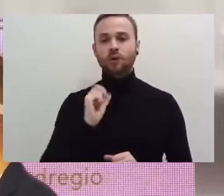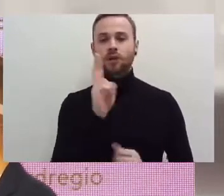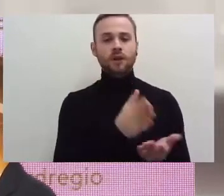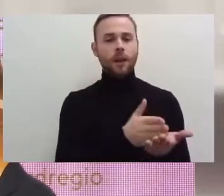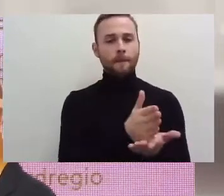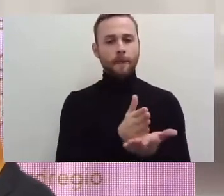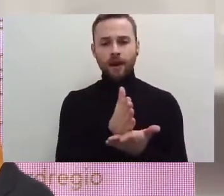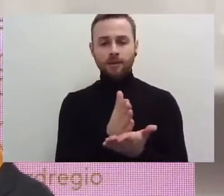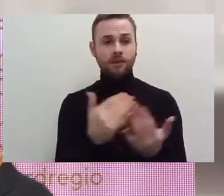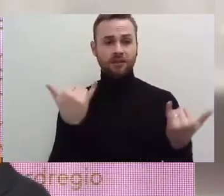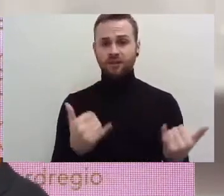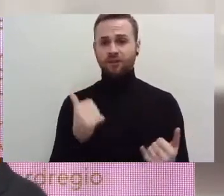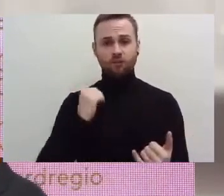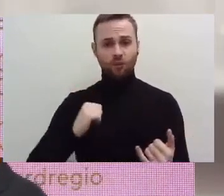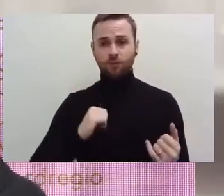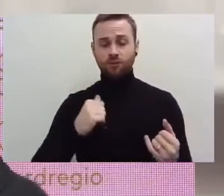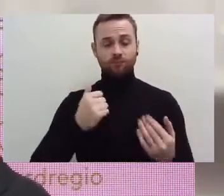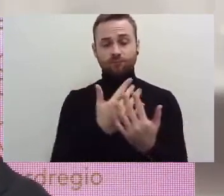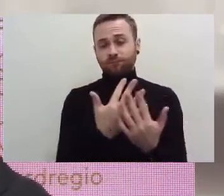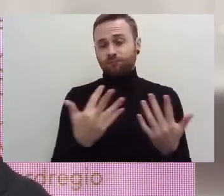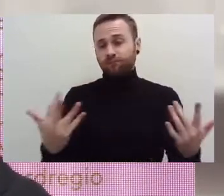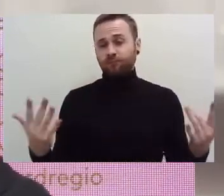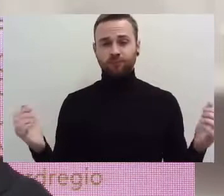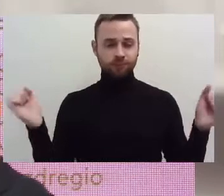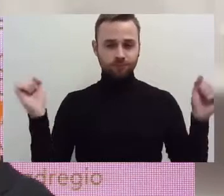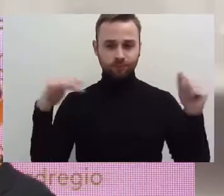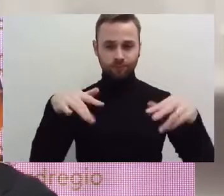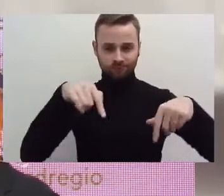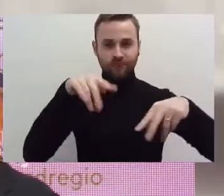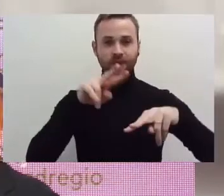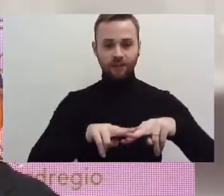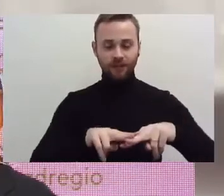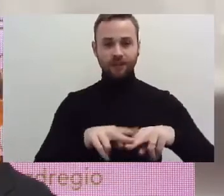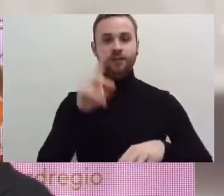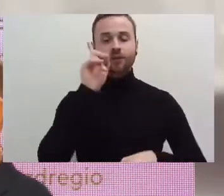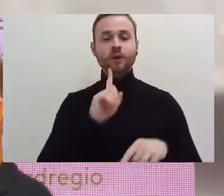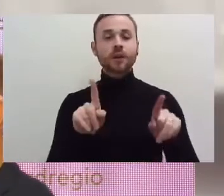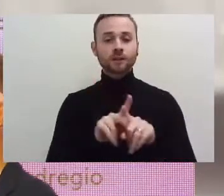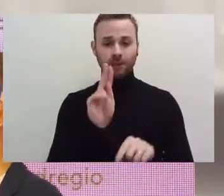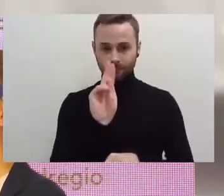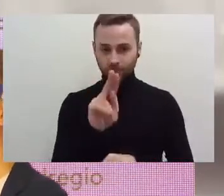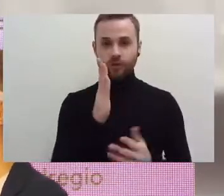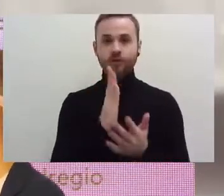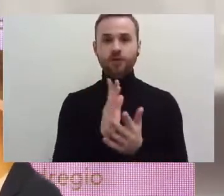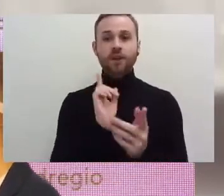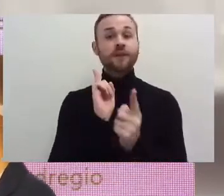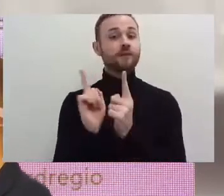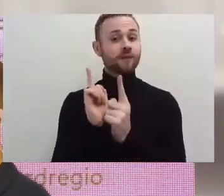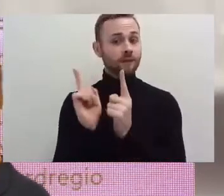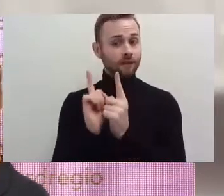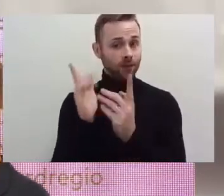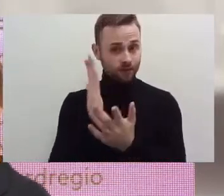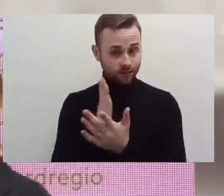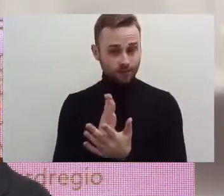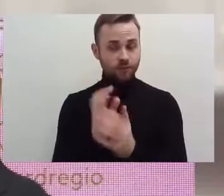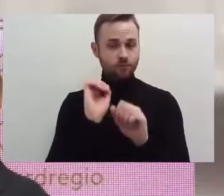that the simultaneous translation is there, that the sign language is there. Thank you for this opportunity for the organizers